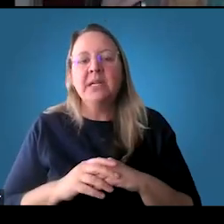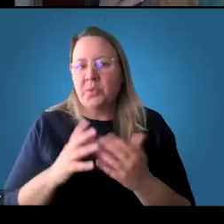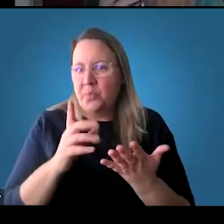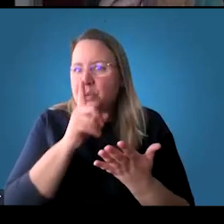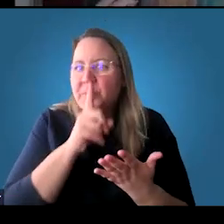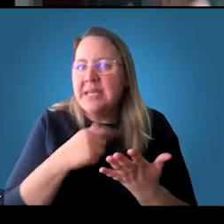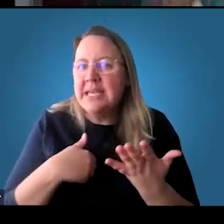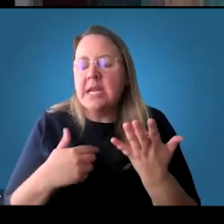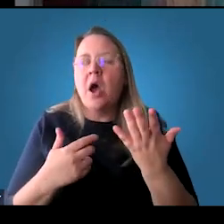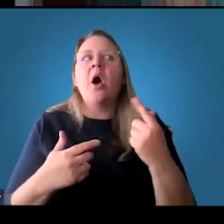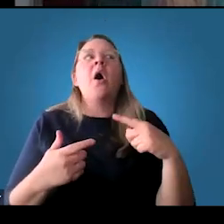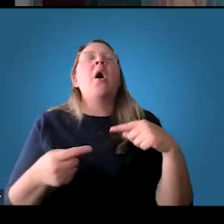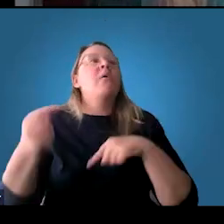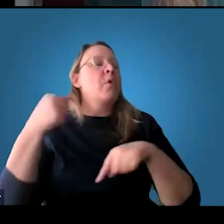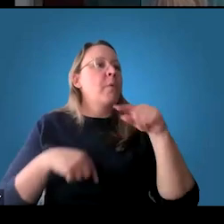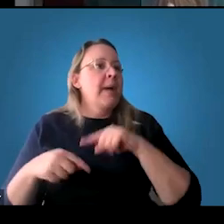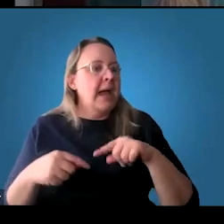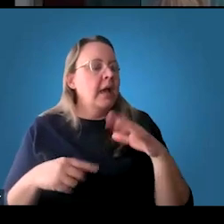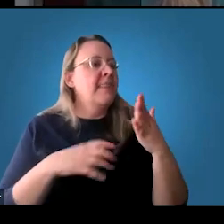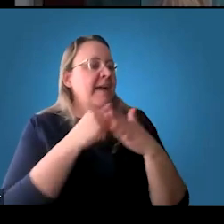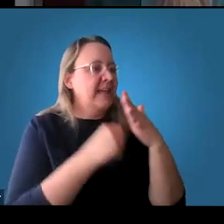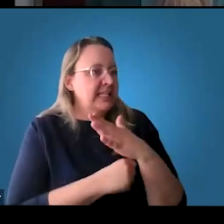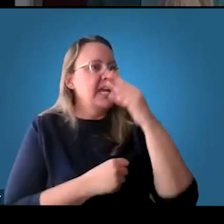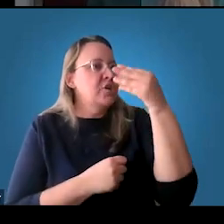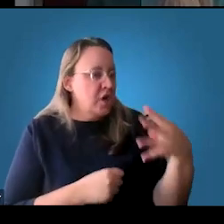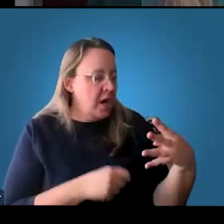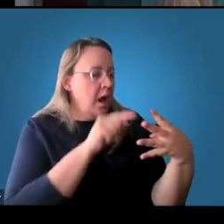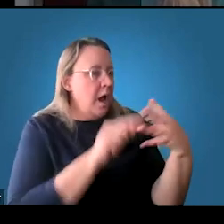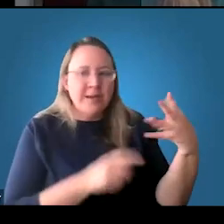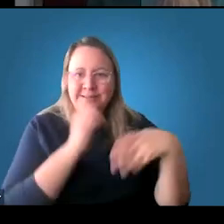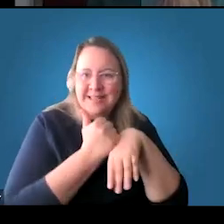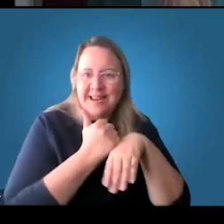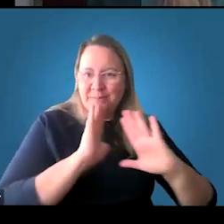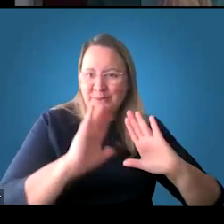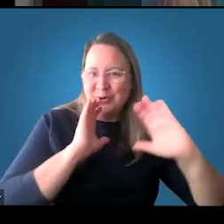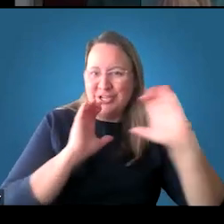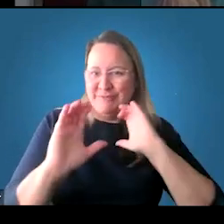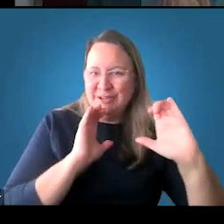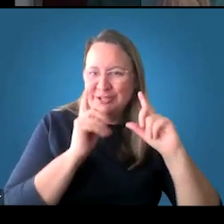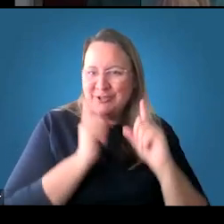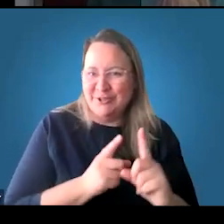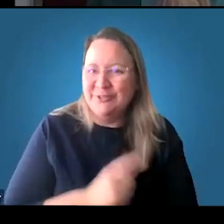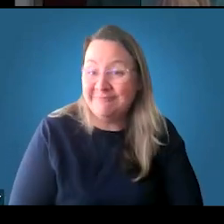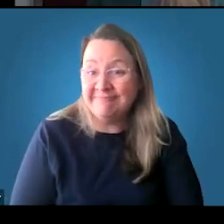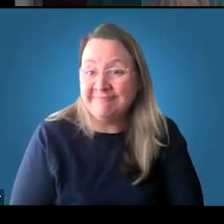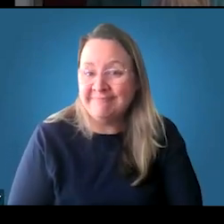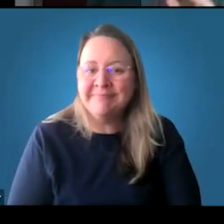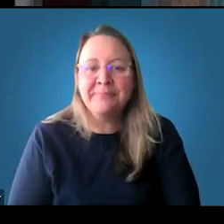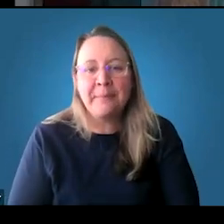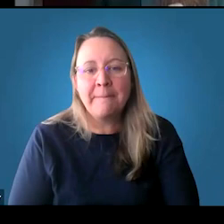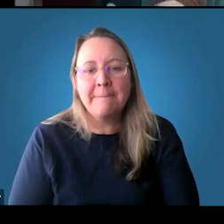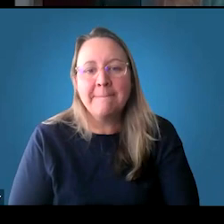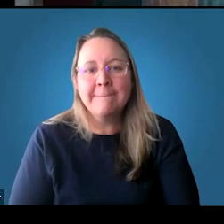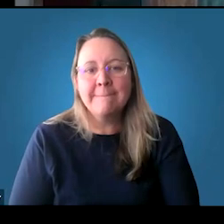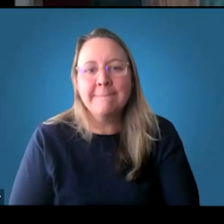can revisit that foundational step of setting your communications objectives. And rather